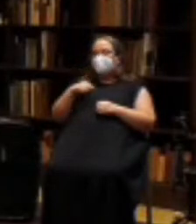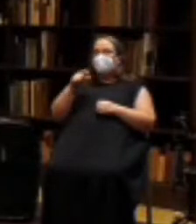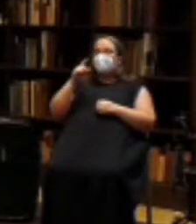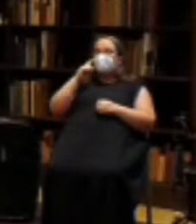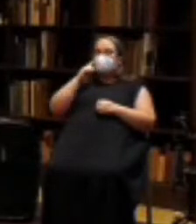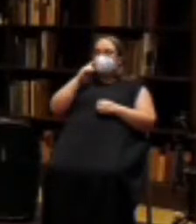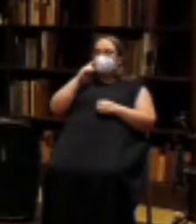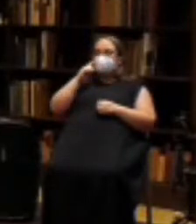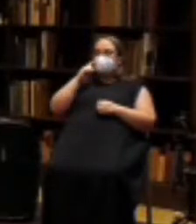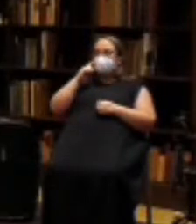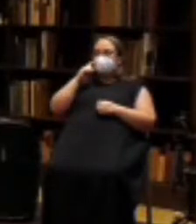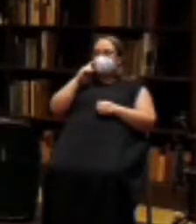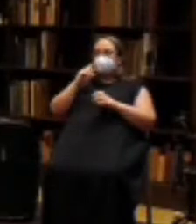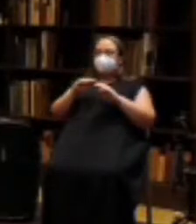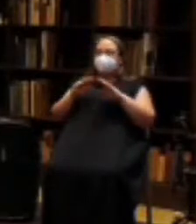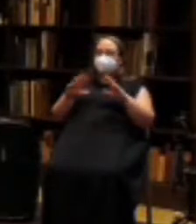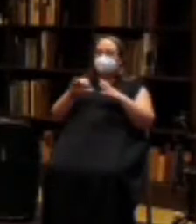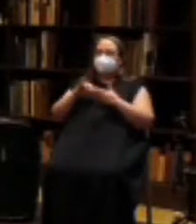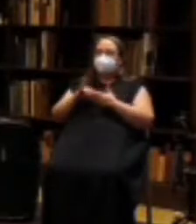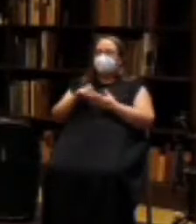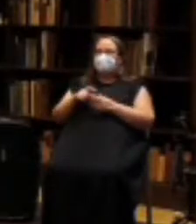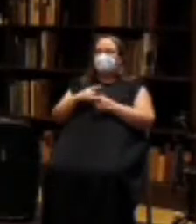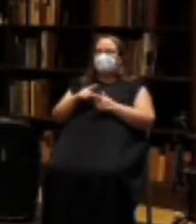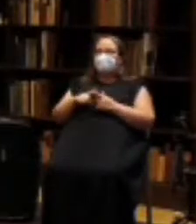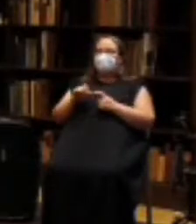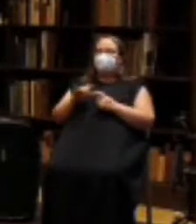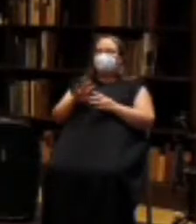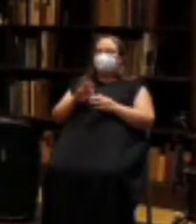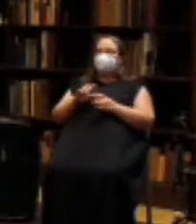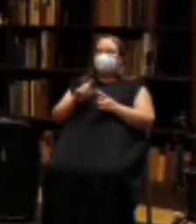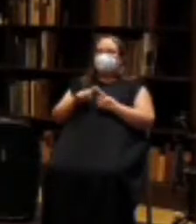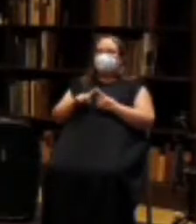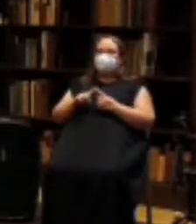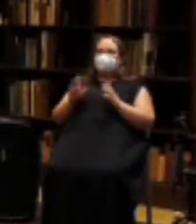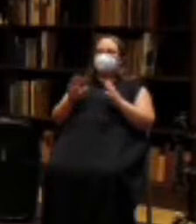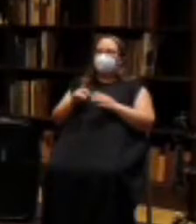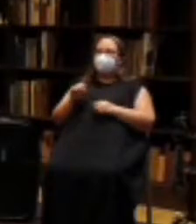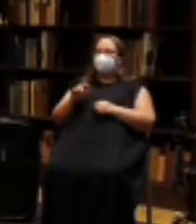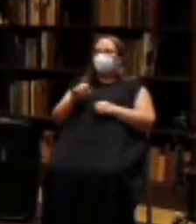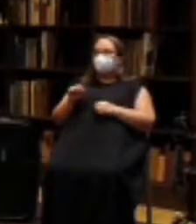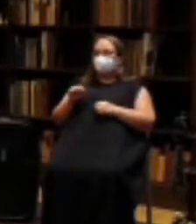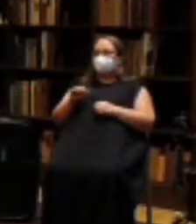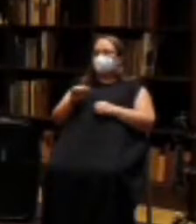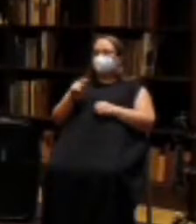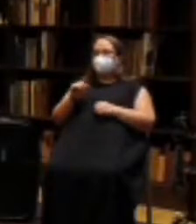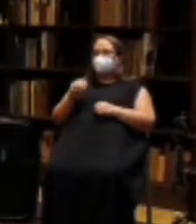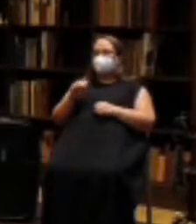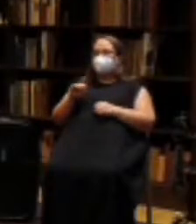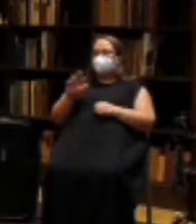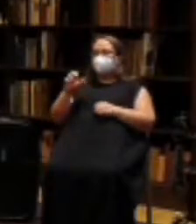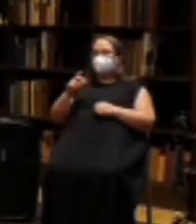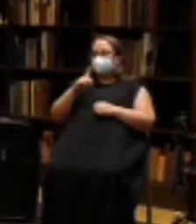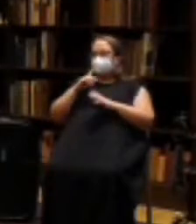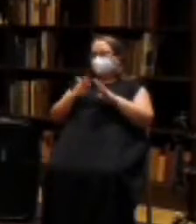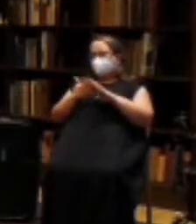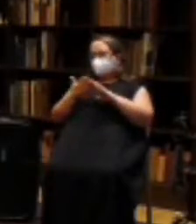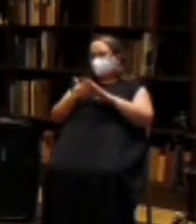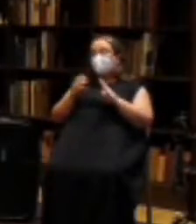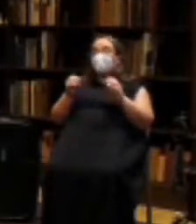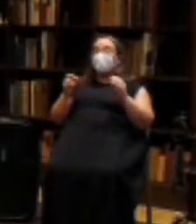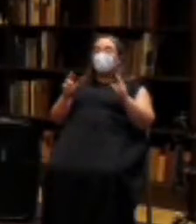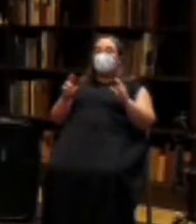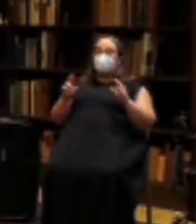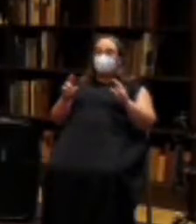is explicitly that, and that can be connected to sort of these small presses that someone like Sam Cornish is running,